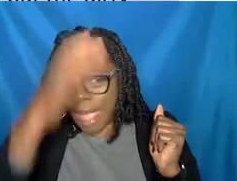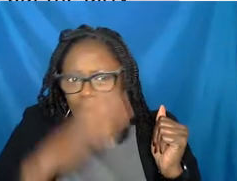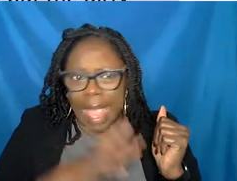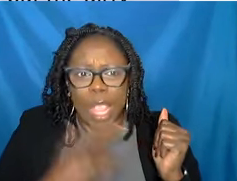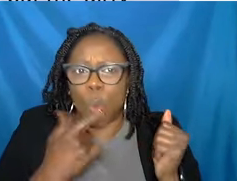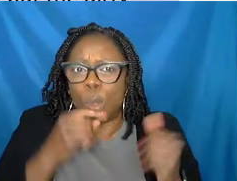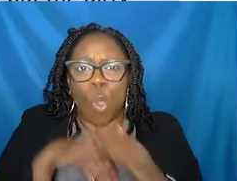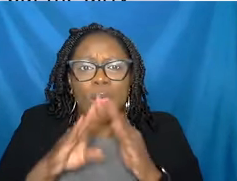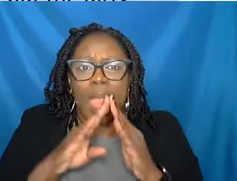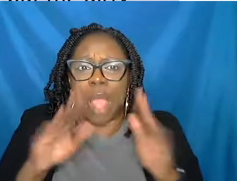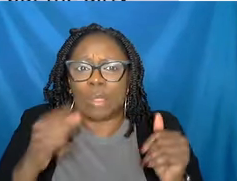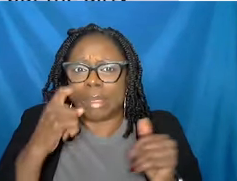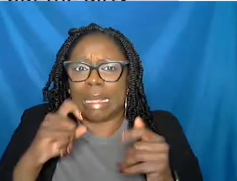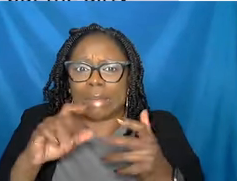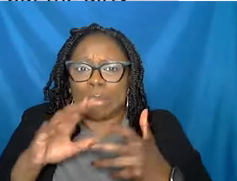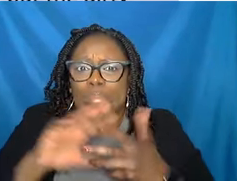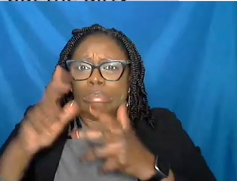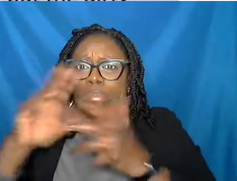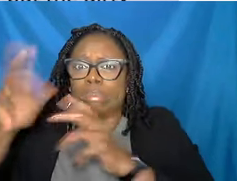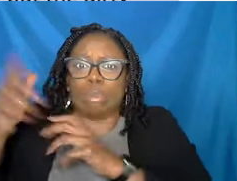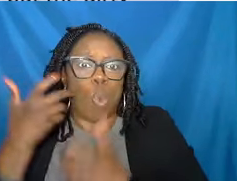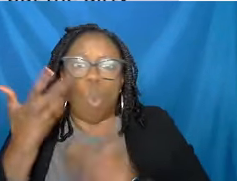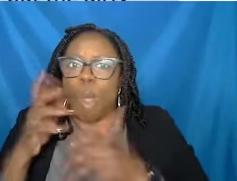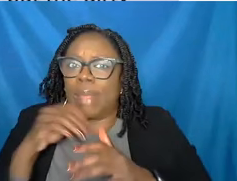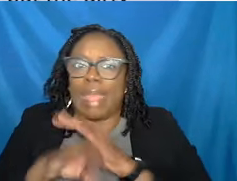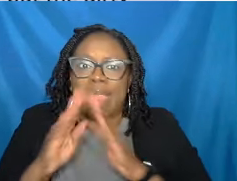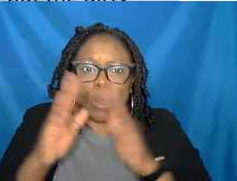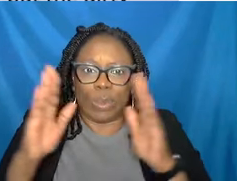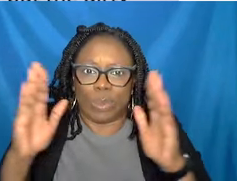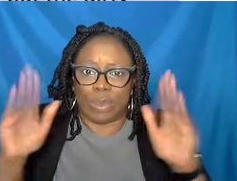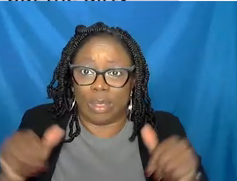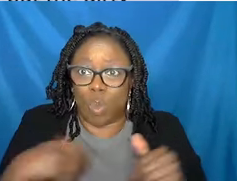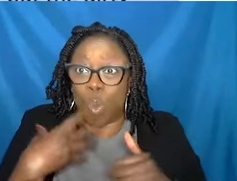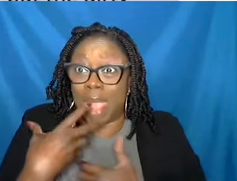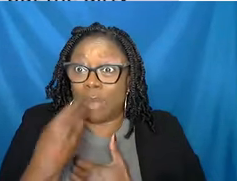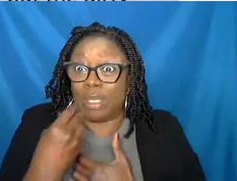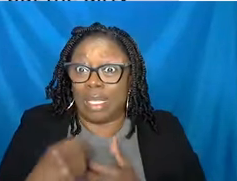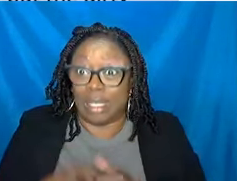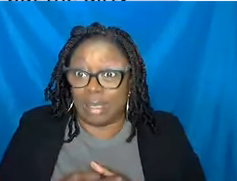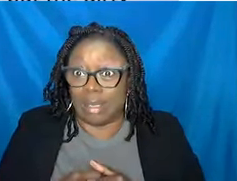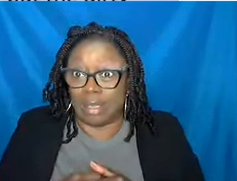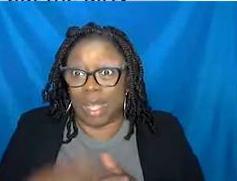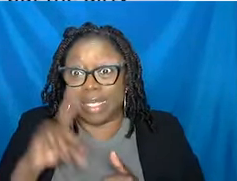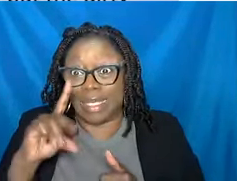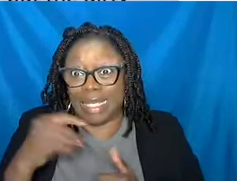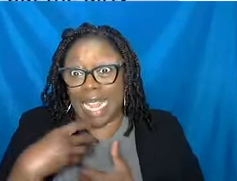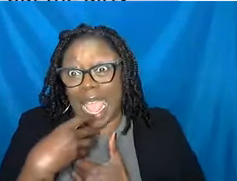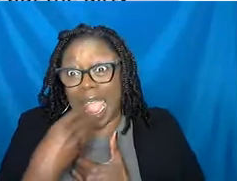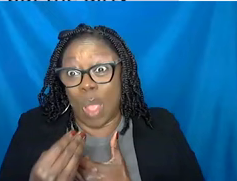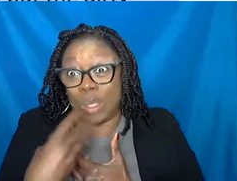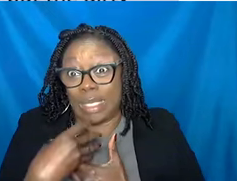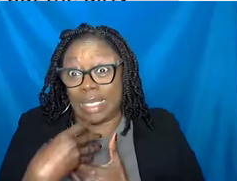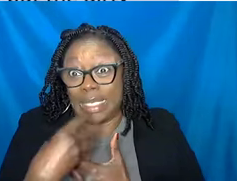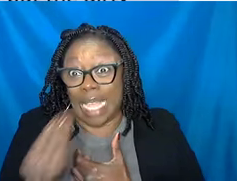in the house because it was cluttered, it was trashy, right? So he wanted me to be outside. So I did his dressing changes and